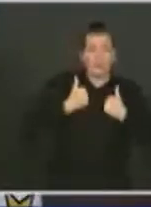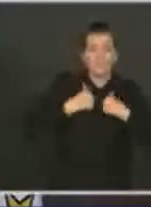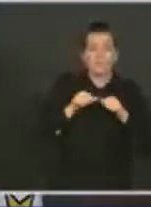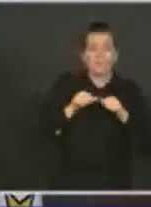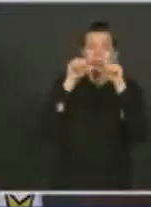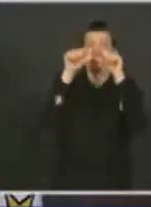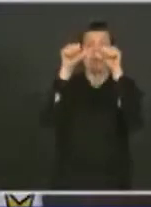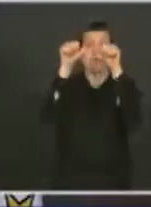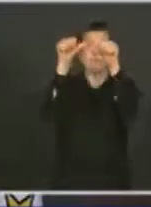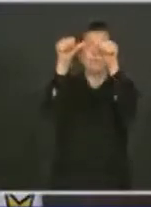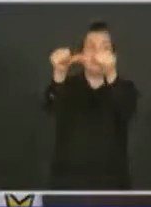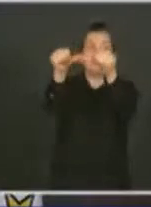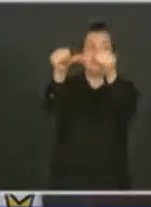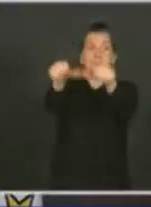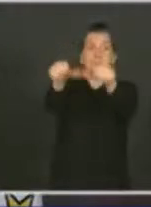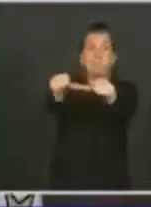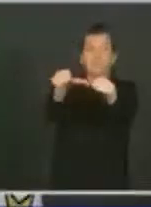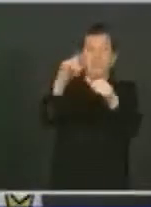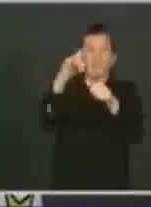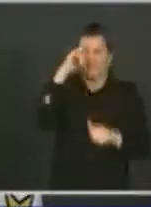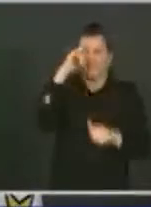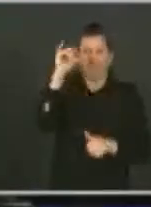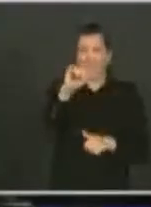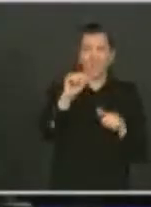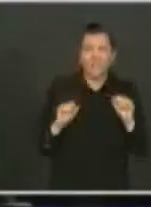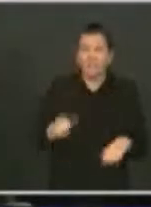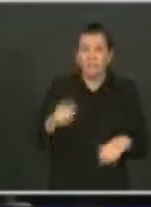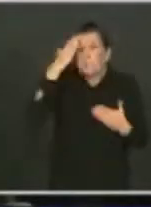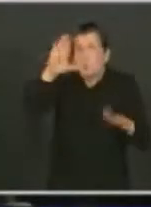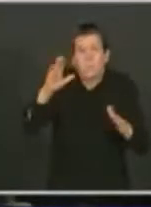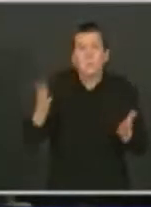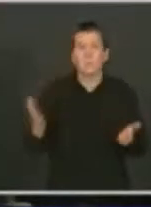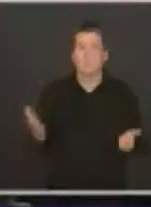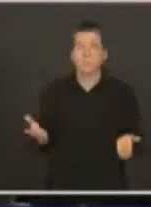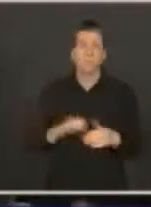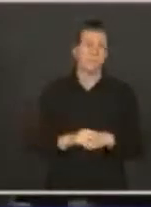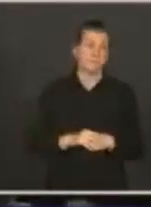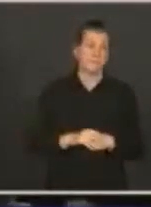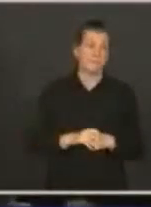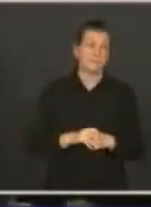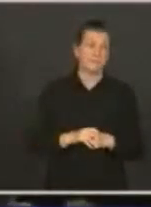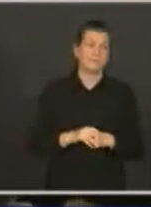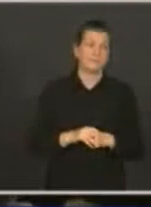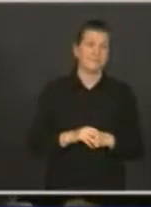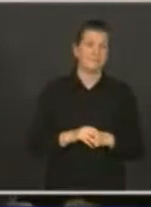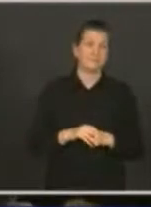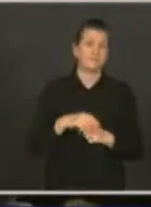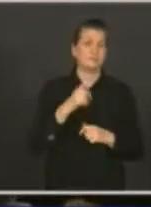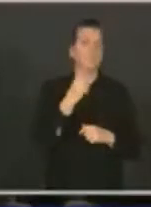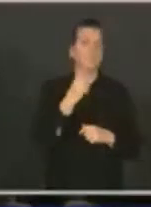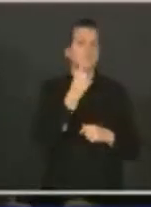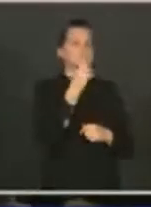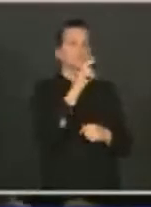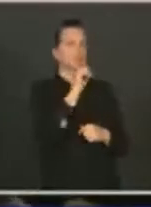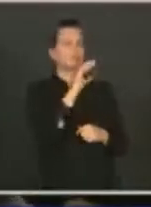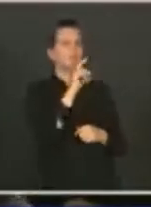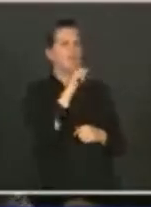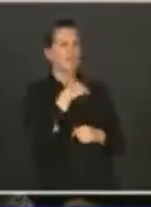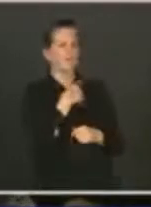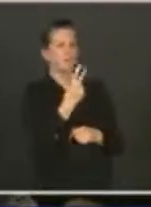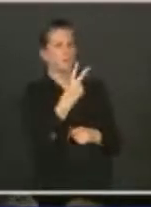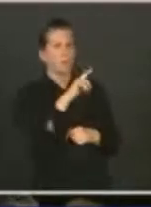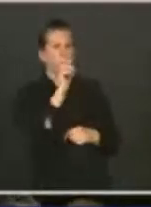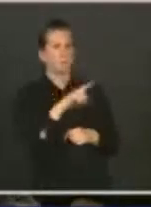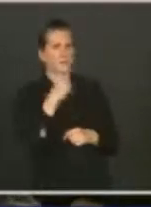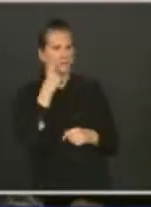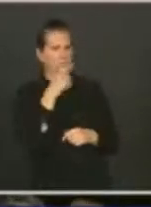debilitated. Dr. Foreman. Alexander Scott, I have two brief questions for you, if that's okay. One is the testing